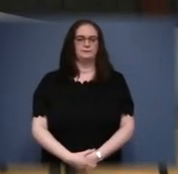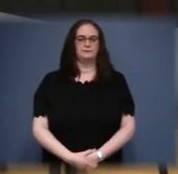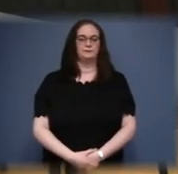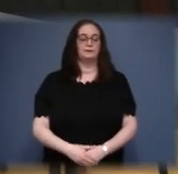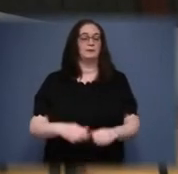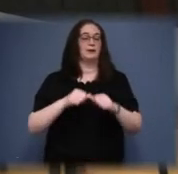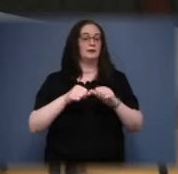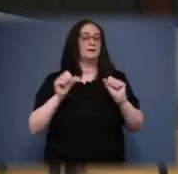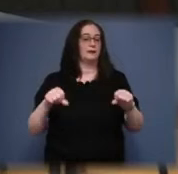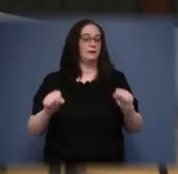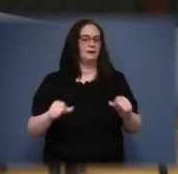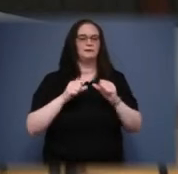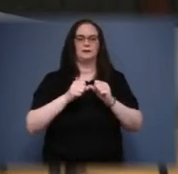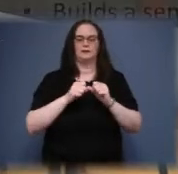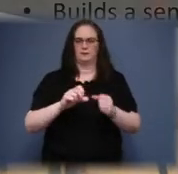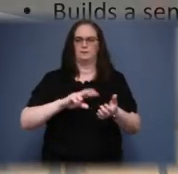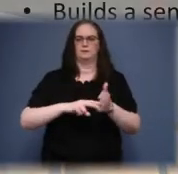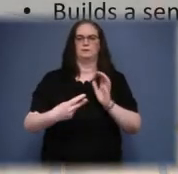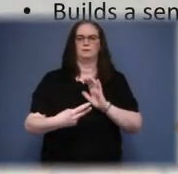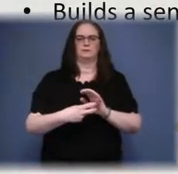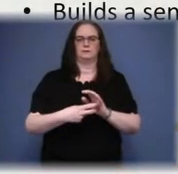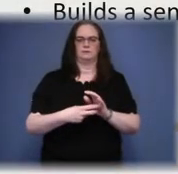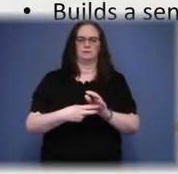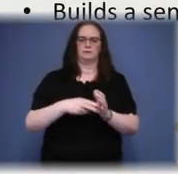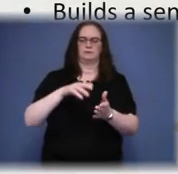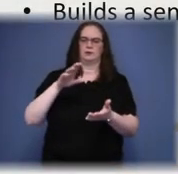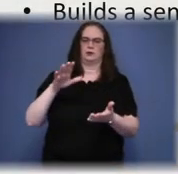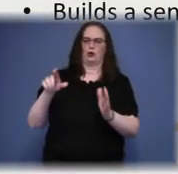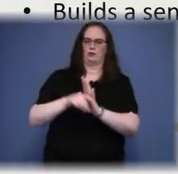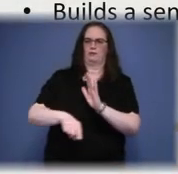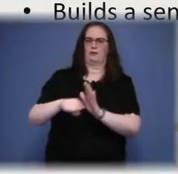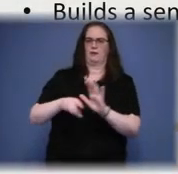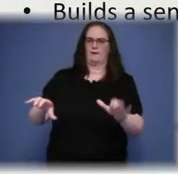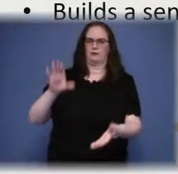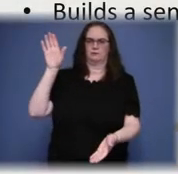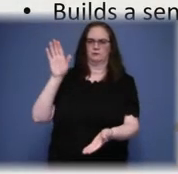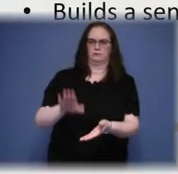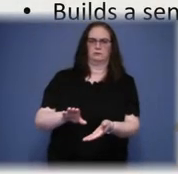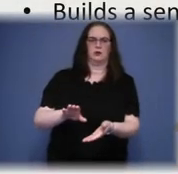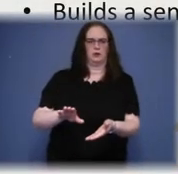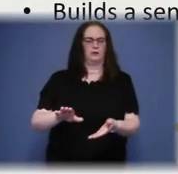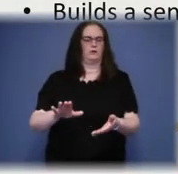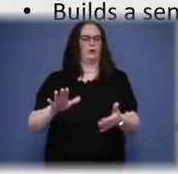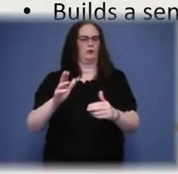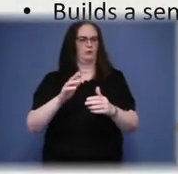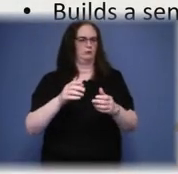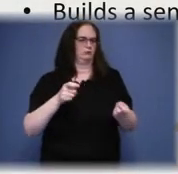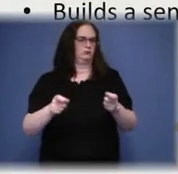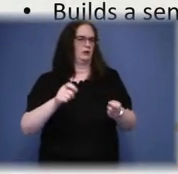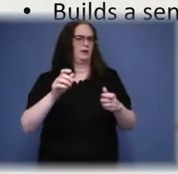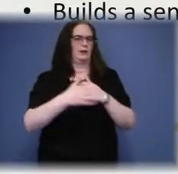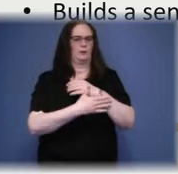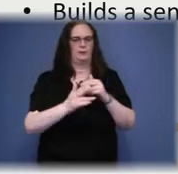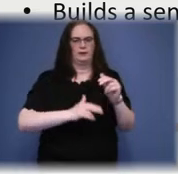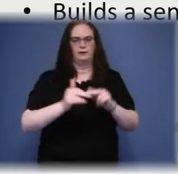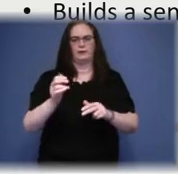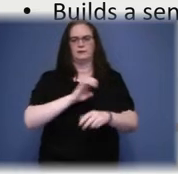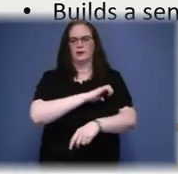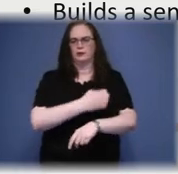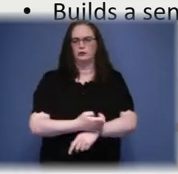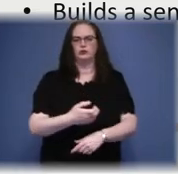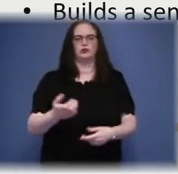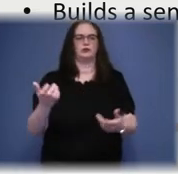Sustainability. Sustainability refers to mitigating our negative actions through the management of county buildings, energy, vehicle